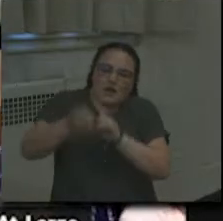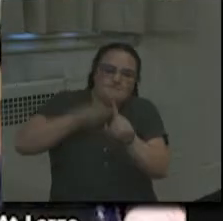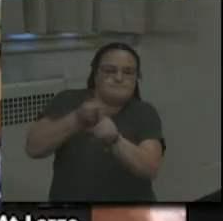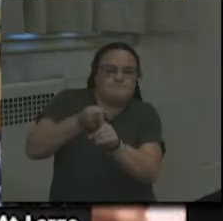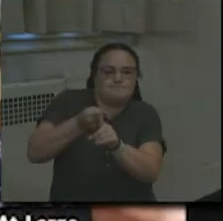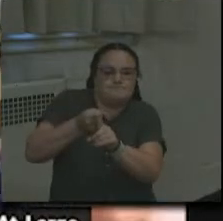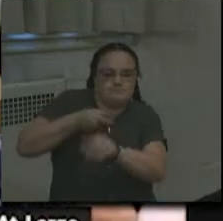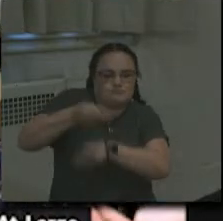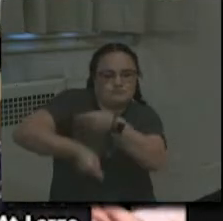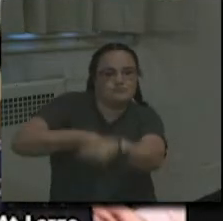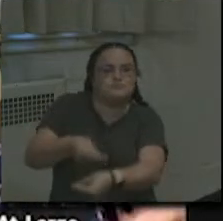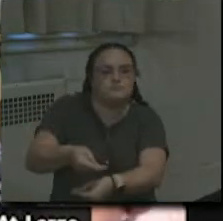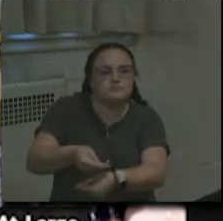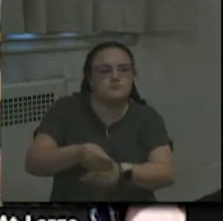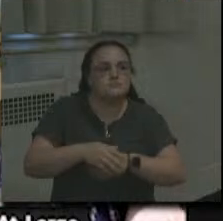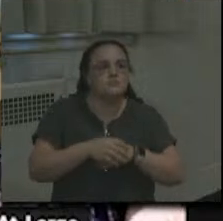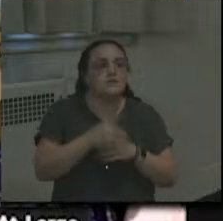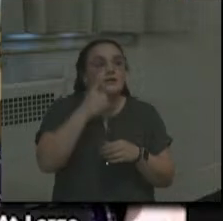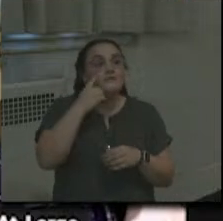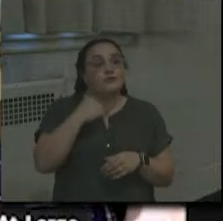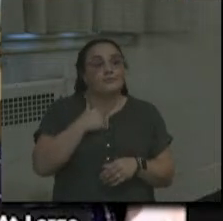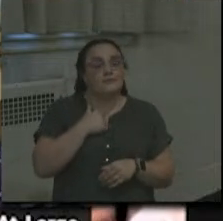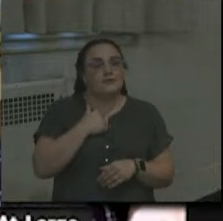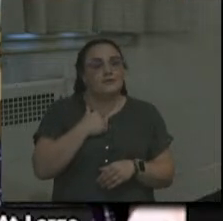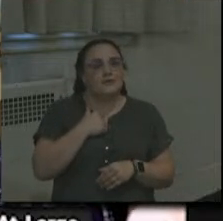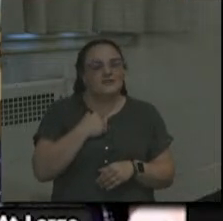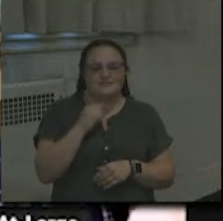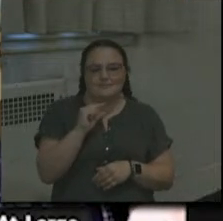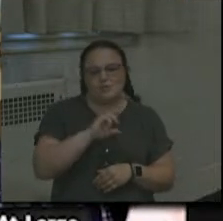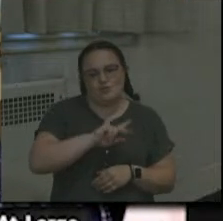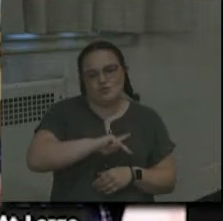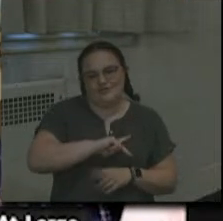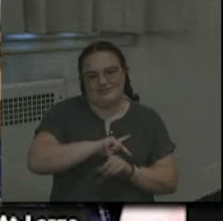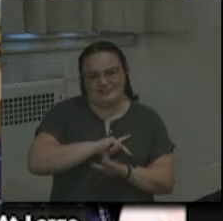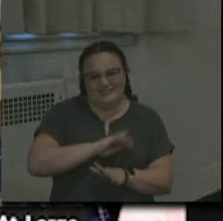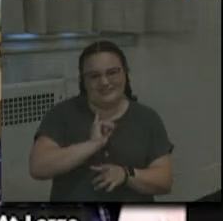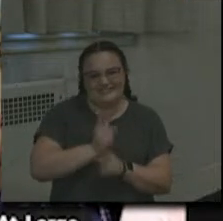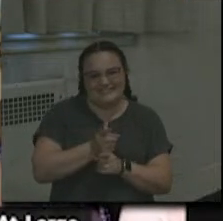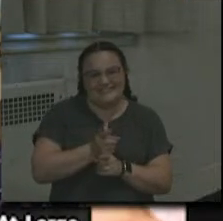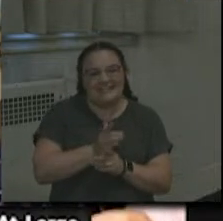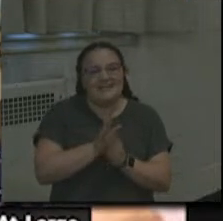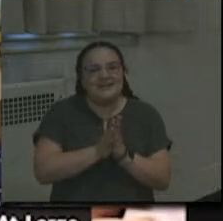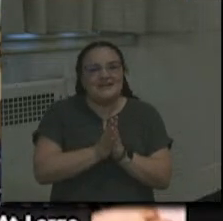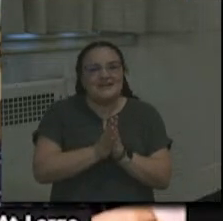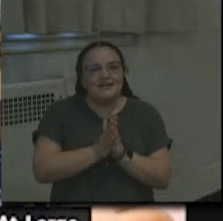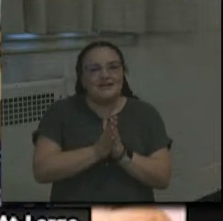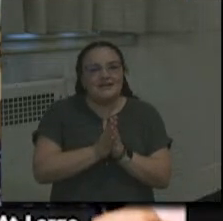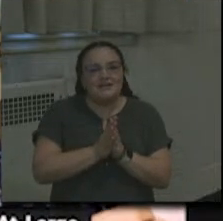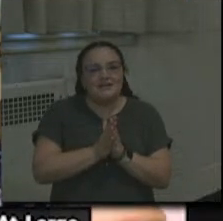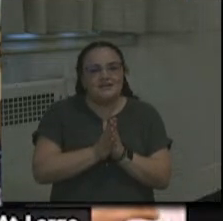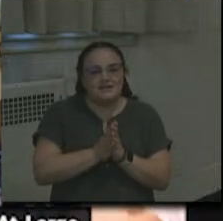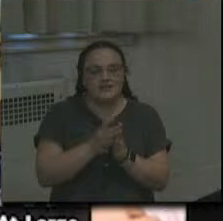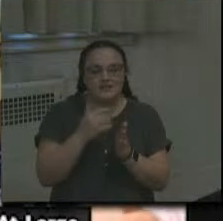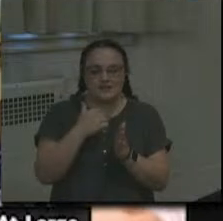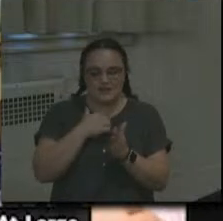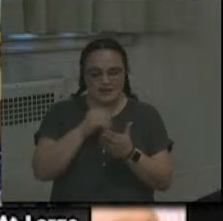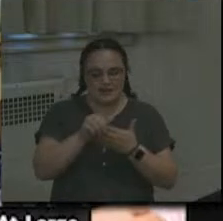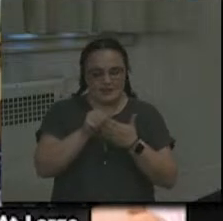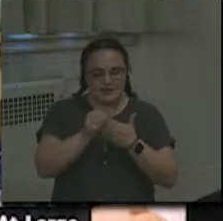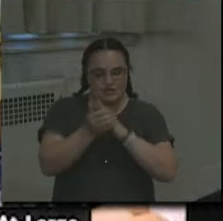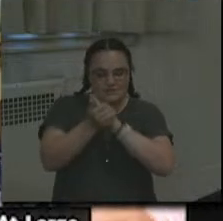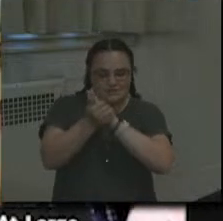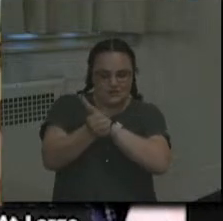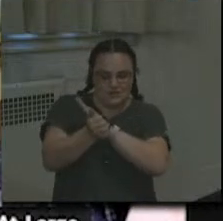So, for me, this is a little personal. It's personal because I am embedding leadership skills into